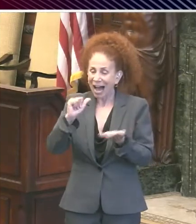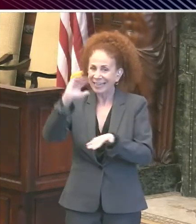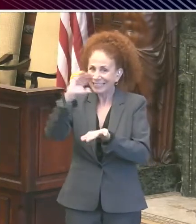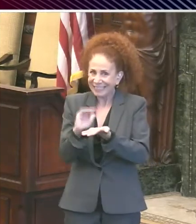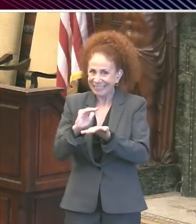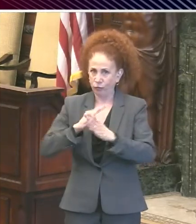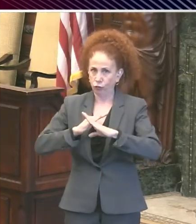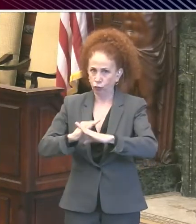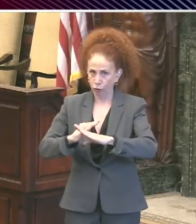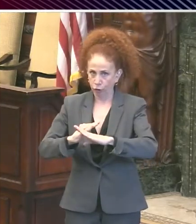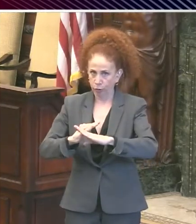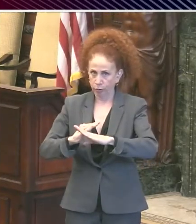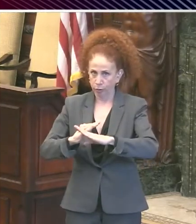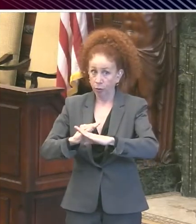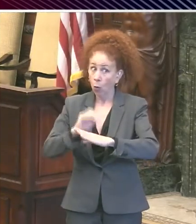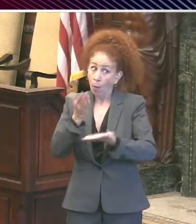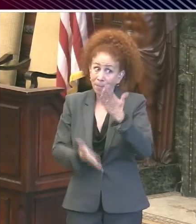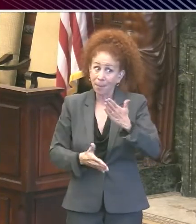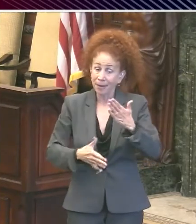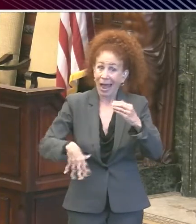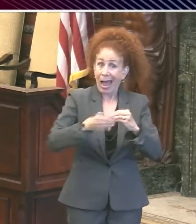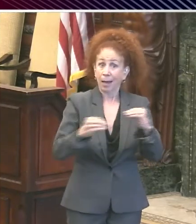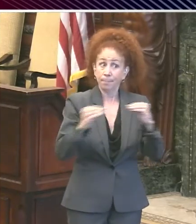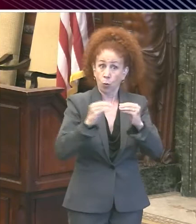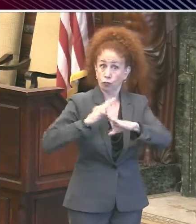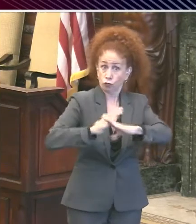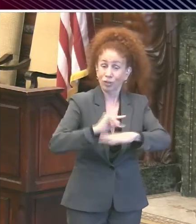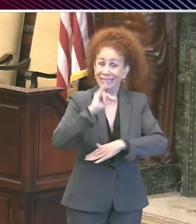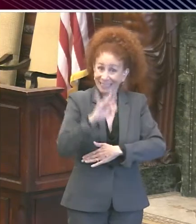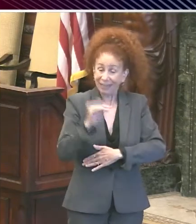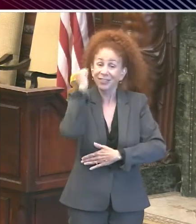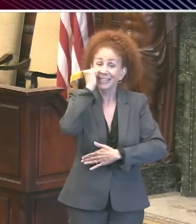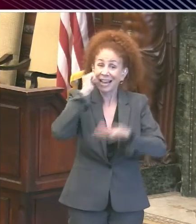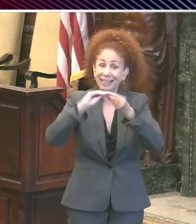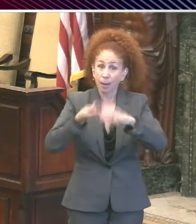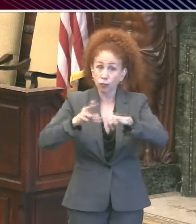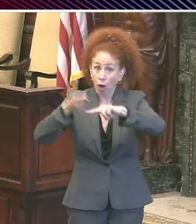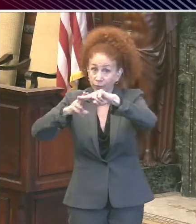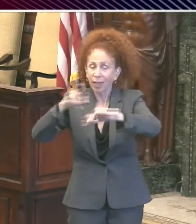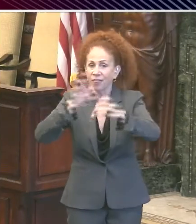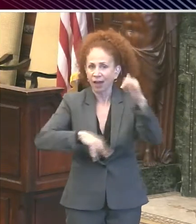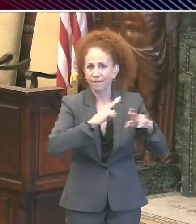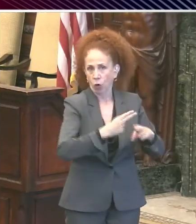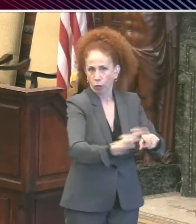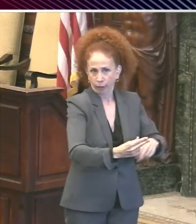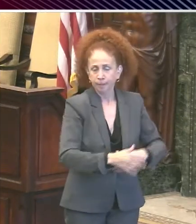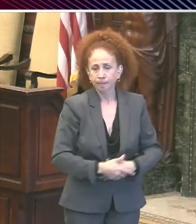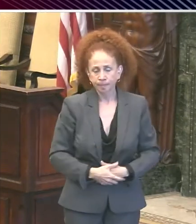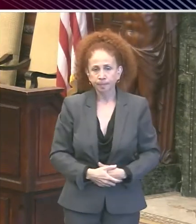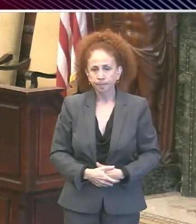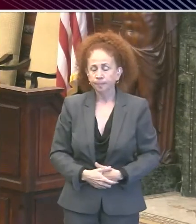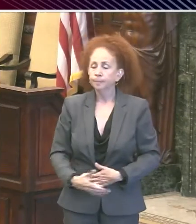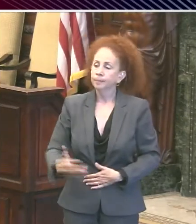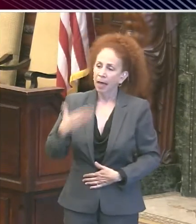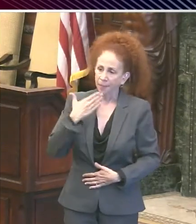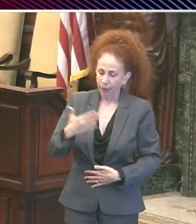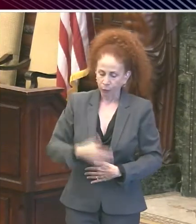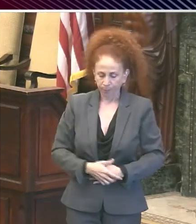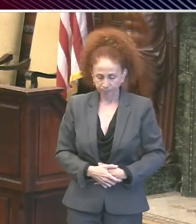to potentially add additional restrictions if the daily case counts are rising than if they're falling. Thank you,